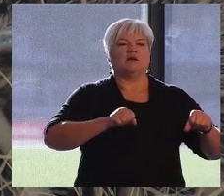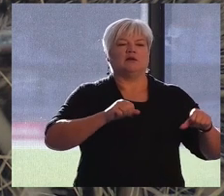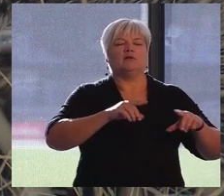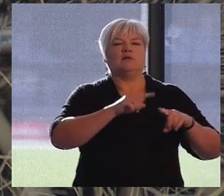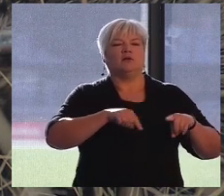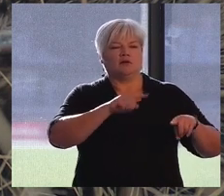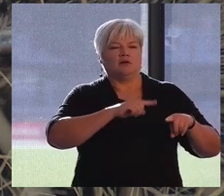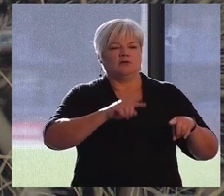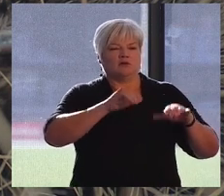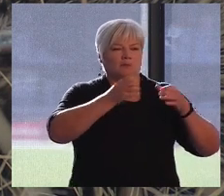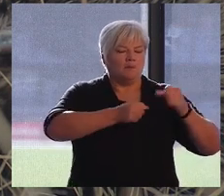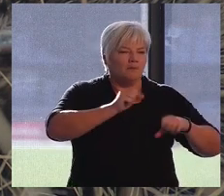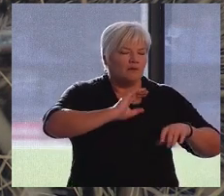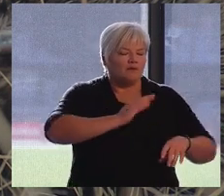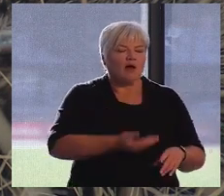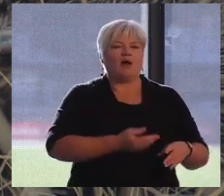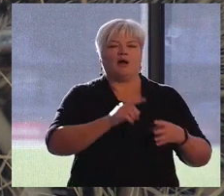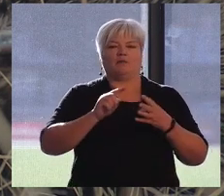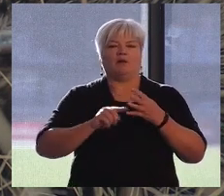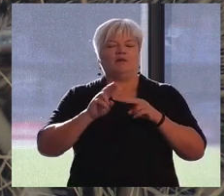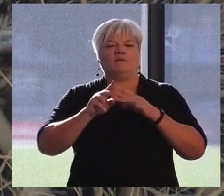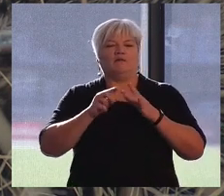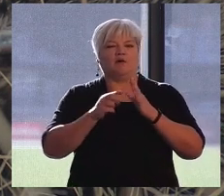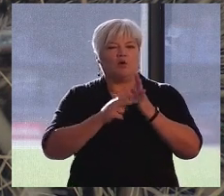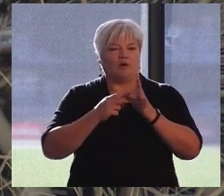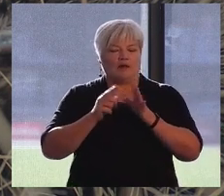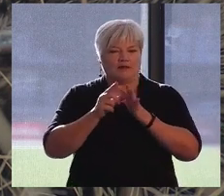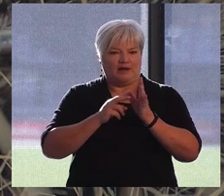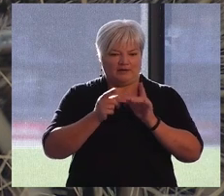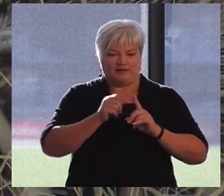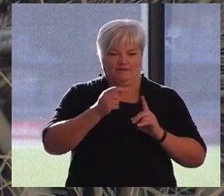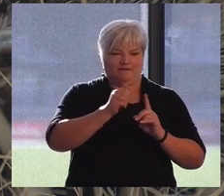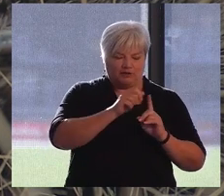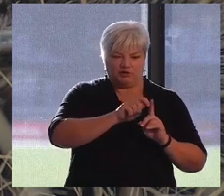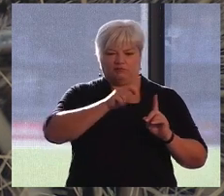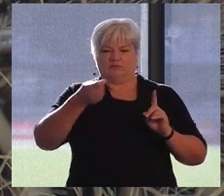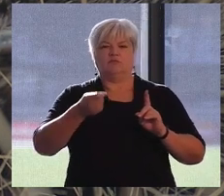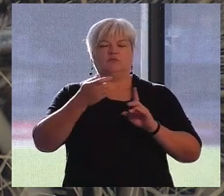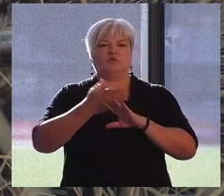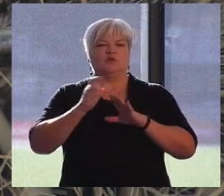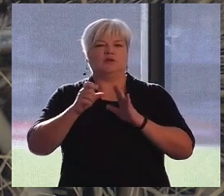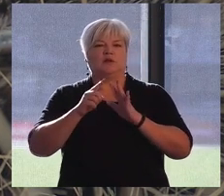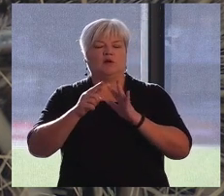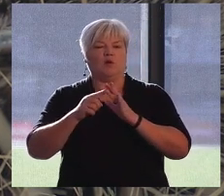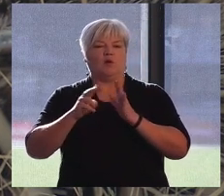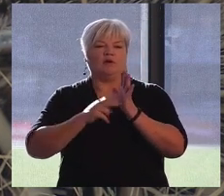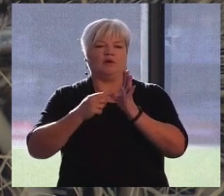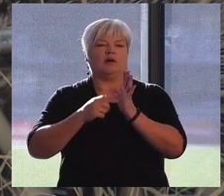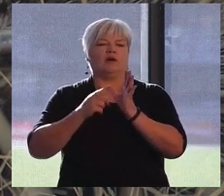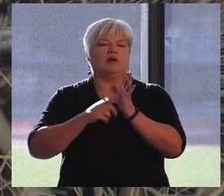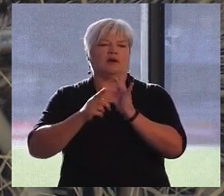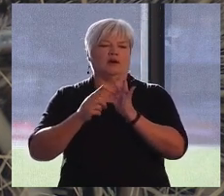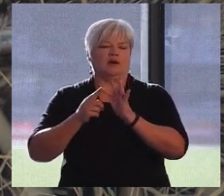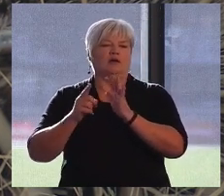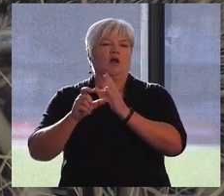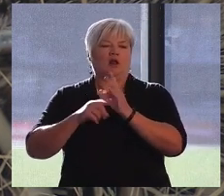CEO, Fiona Davis, who's just handed over to our new CEO, Natalie Collard, who's former head of Australian Dairy Farmers. So